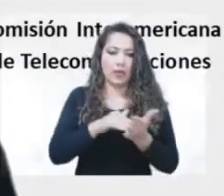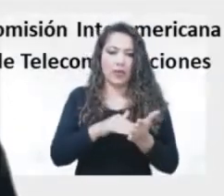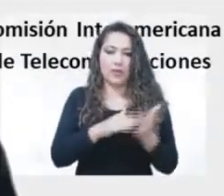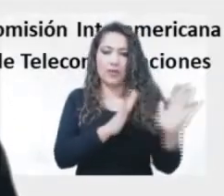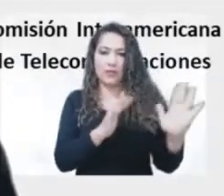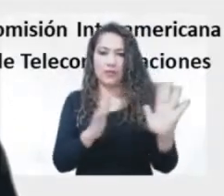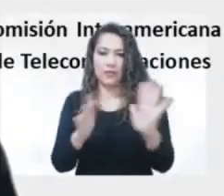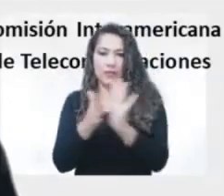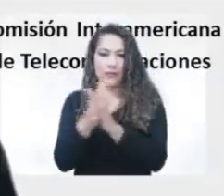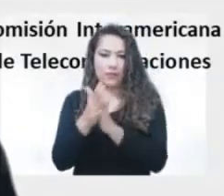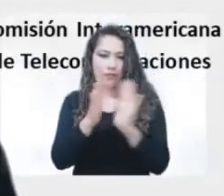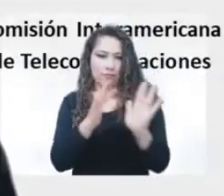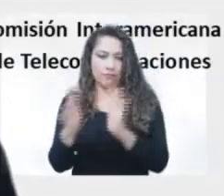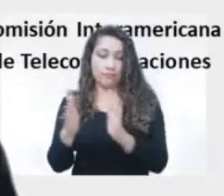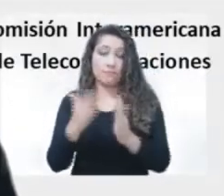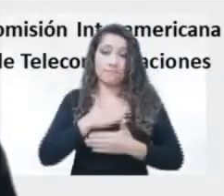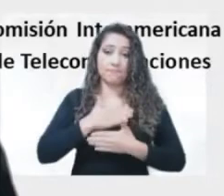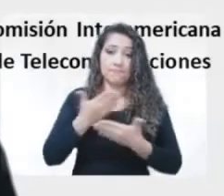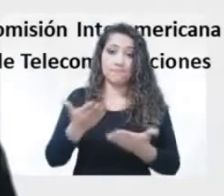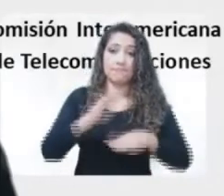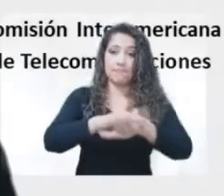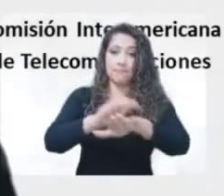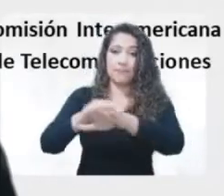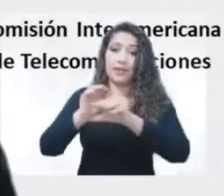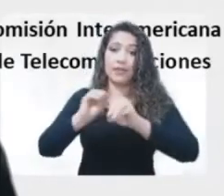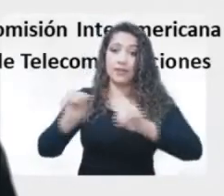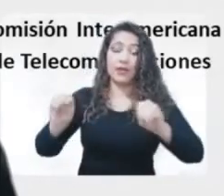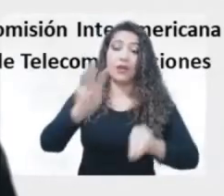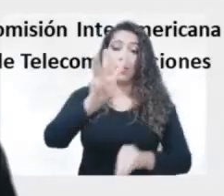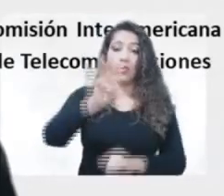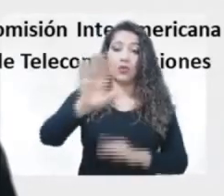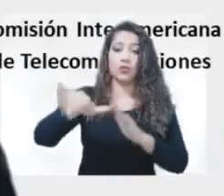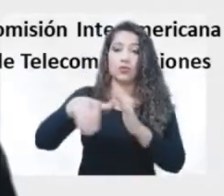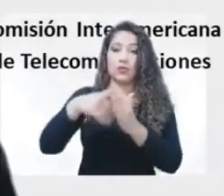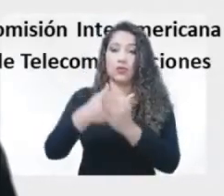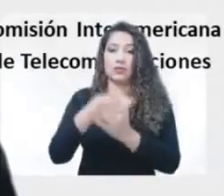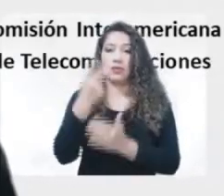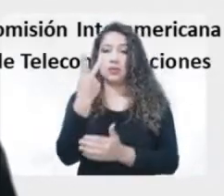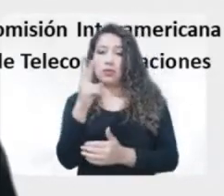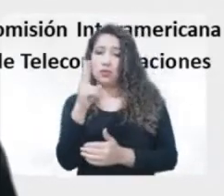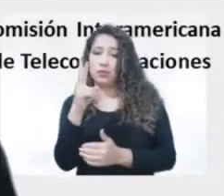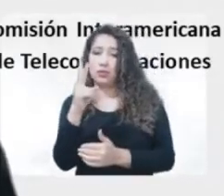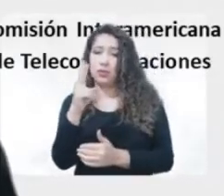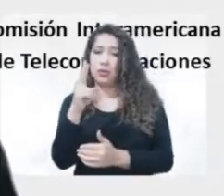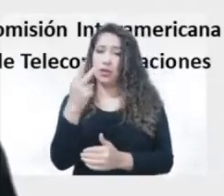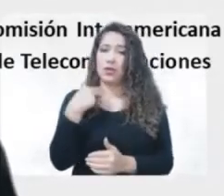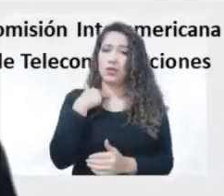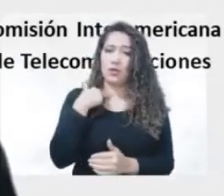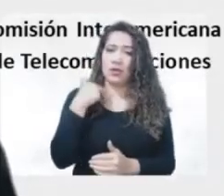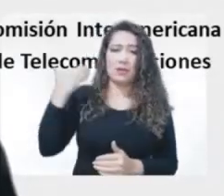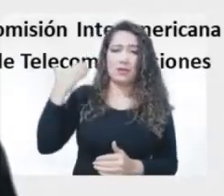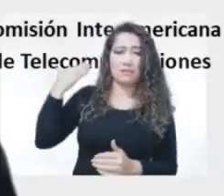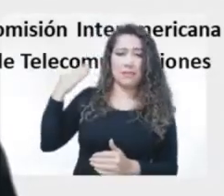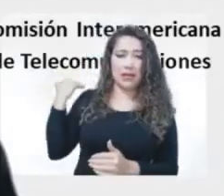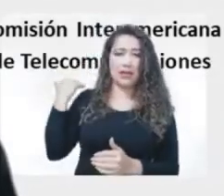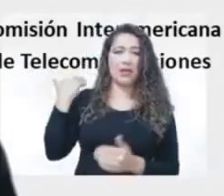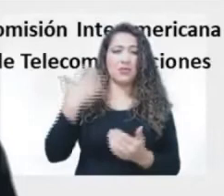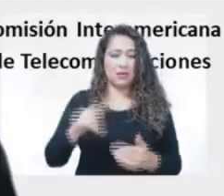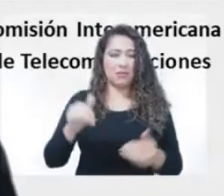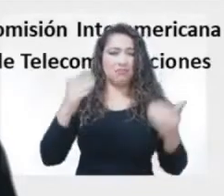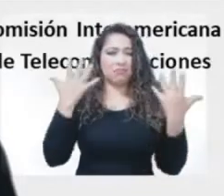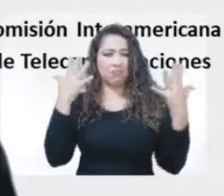this pandemics and also this recovery. And I'm happy to announce that 12 to 18 November of last,